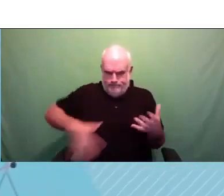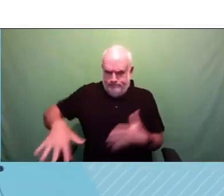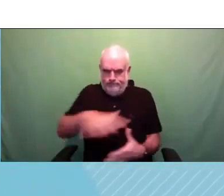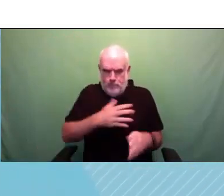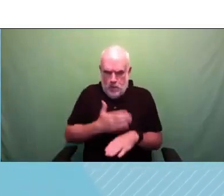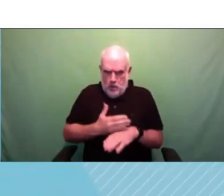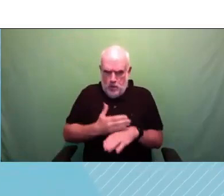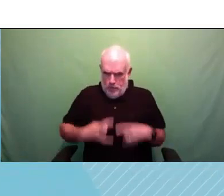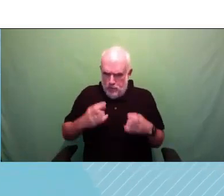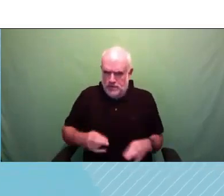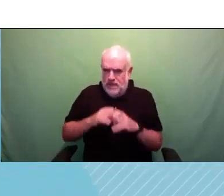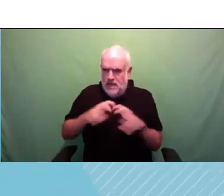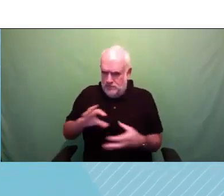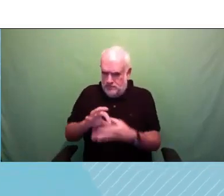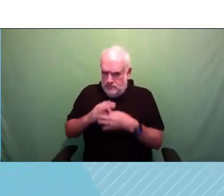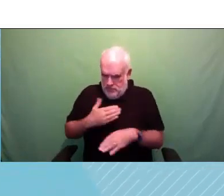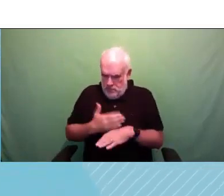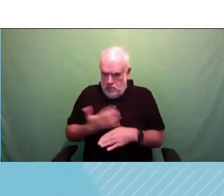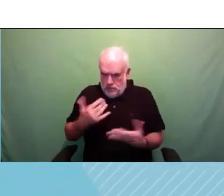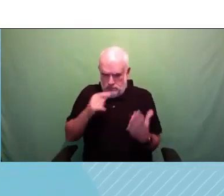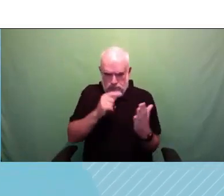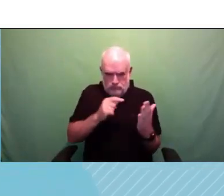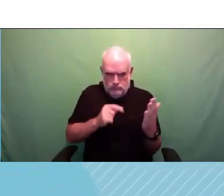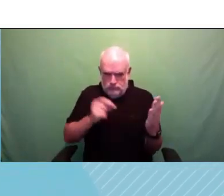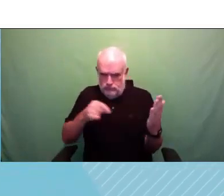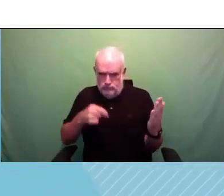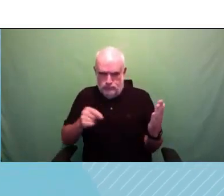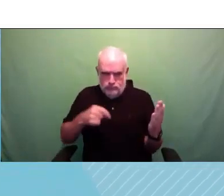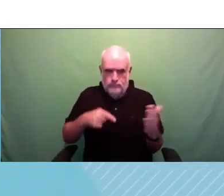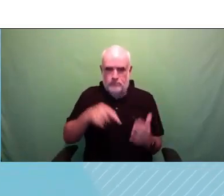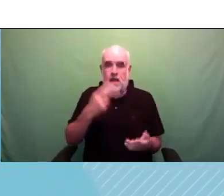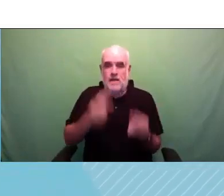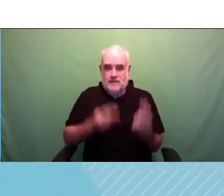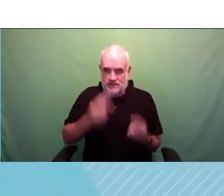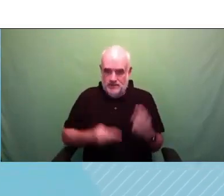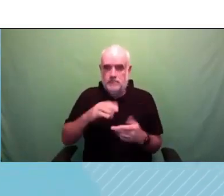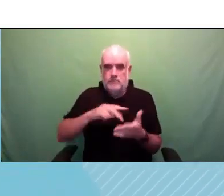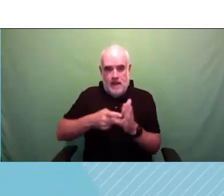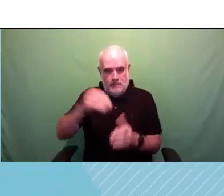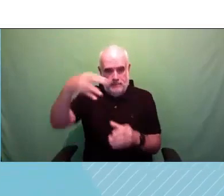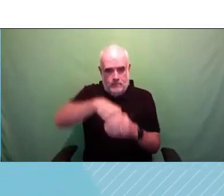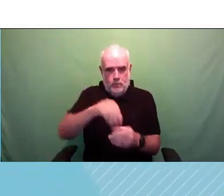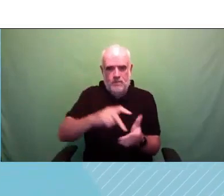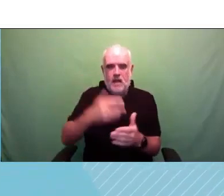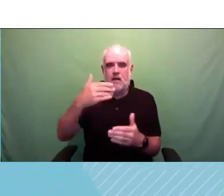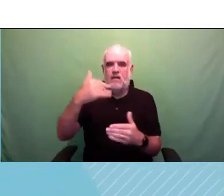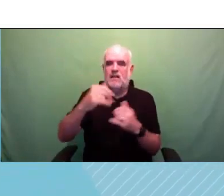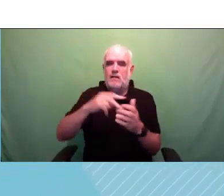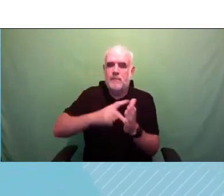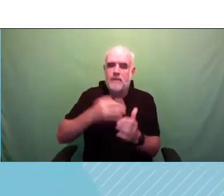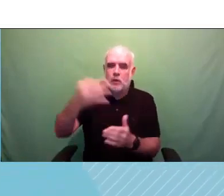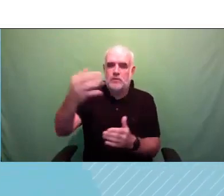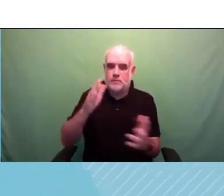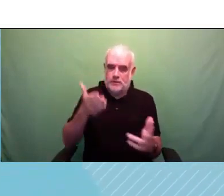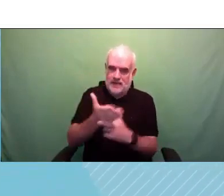assessment of the human rights and equality issues relevant to your work. This assessment must form a part of your strategic or corporate plan, which should be accessible